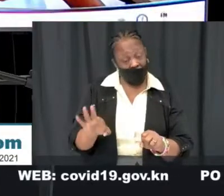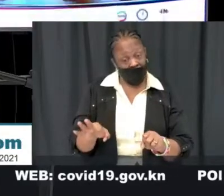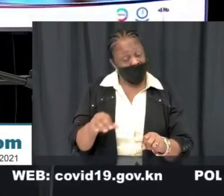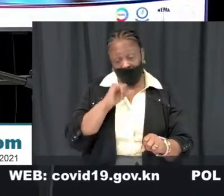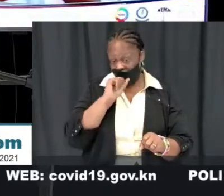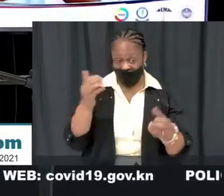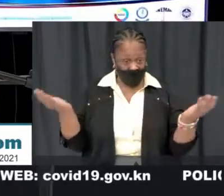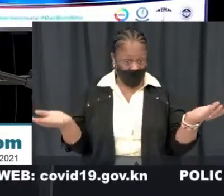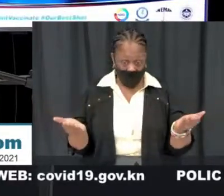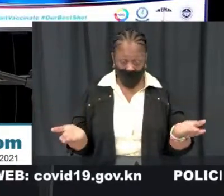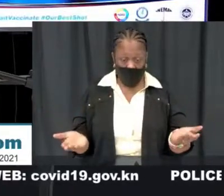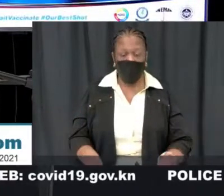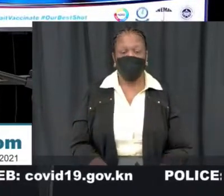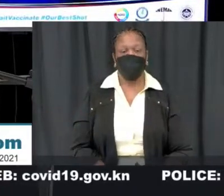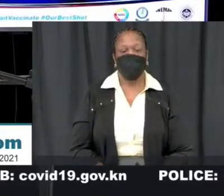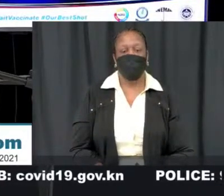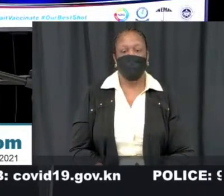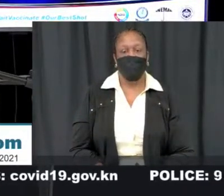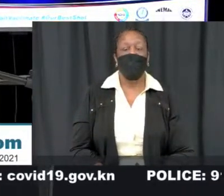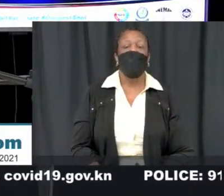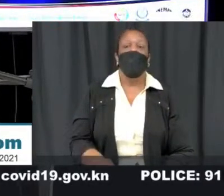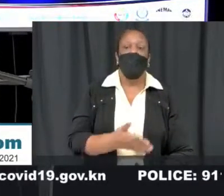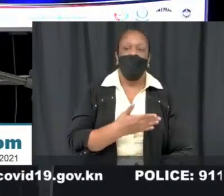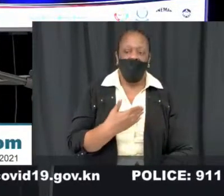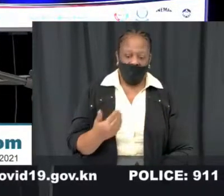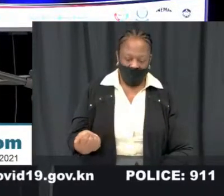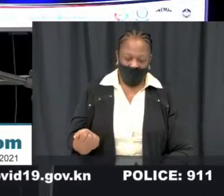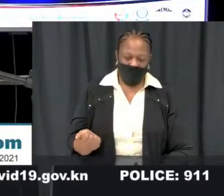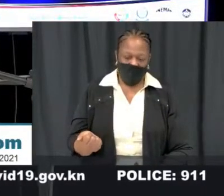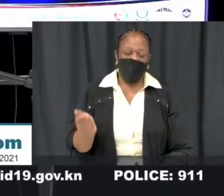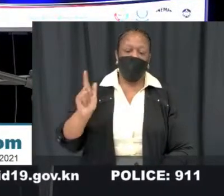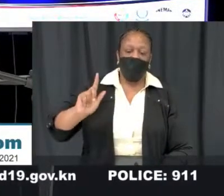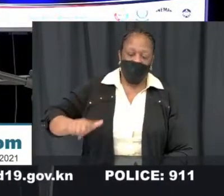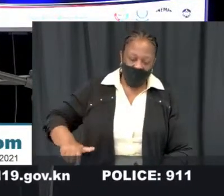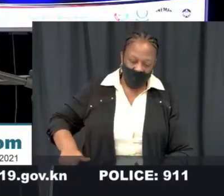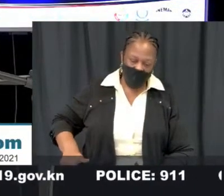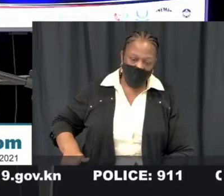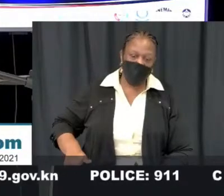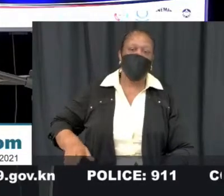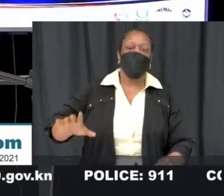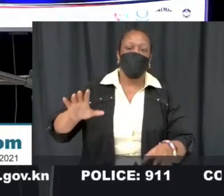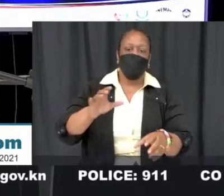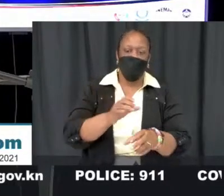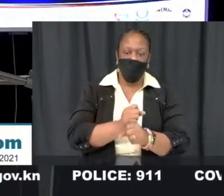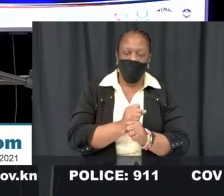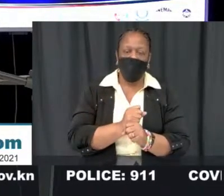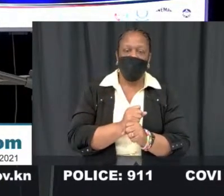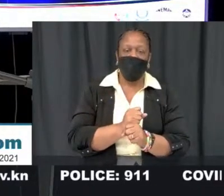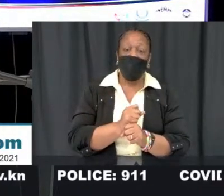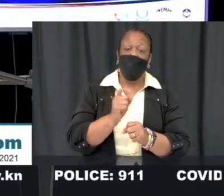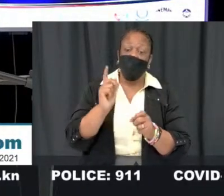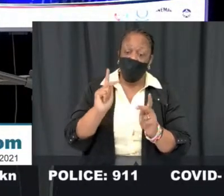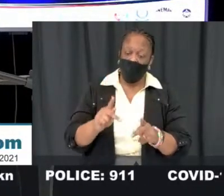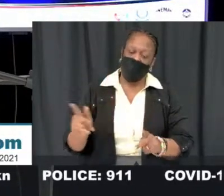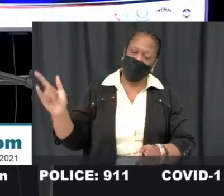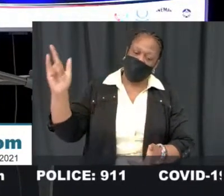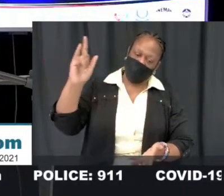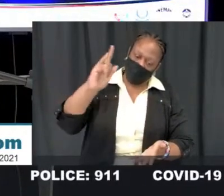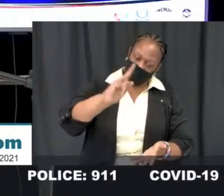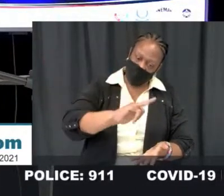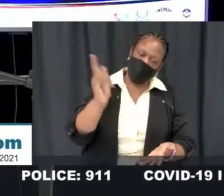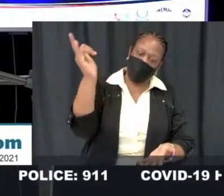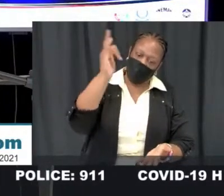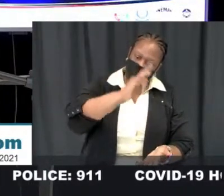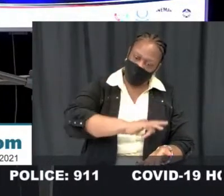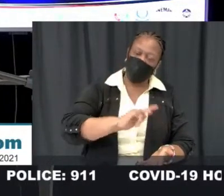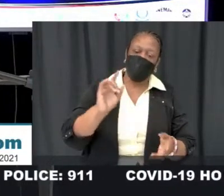Then we got the repatriation flights. We saw the reopening of the education sector. We saw the reopening